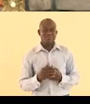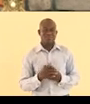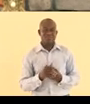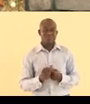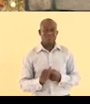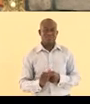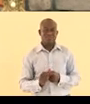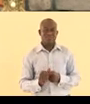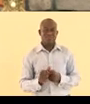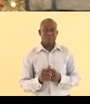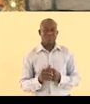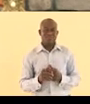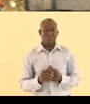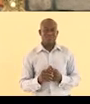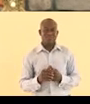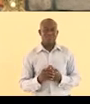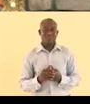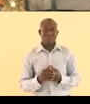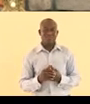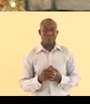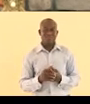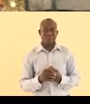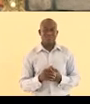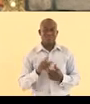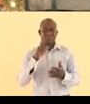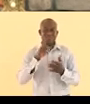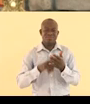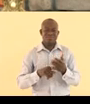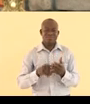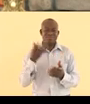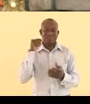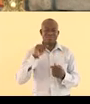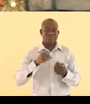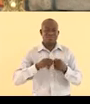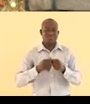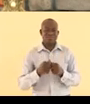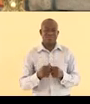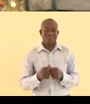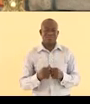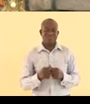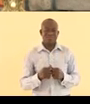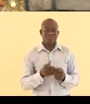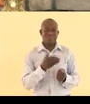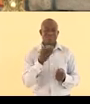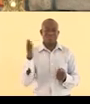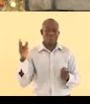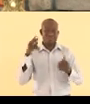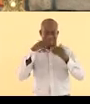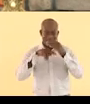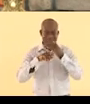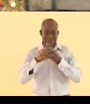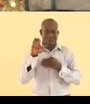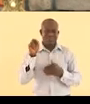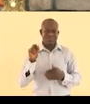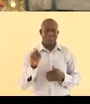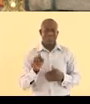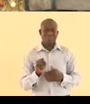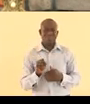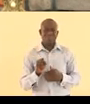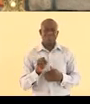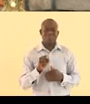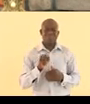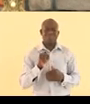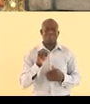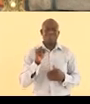to declare the Lord's year of favor. There was no problem with reading that. What was the problem? This prophecy